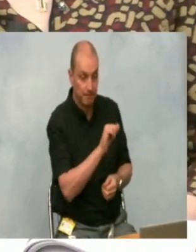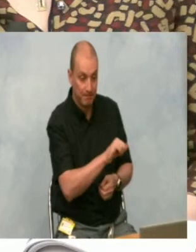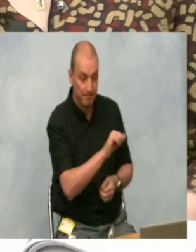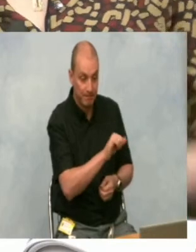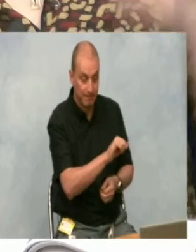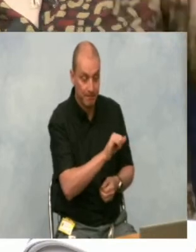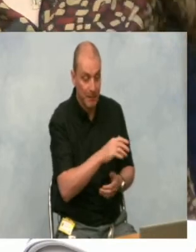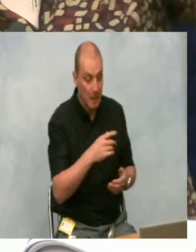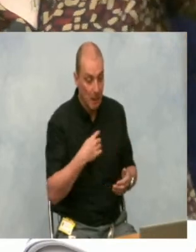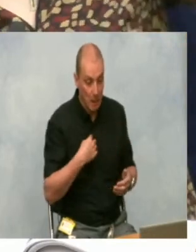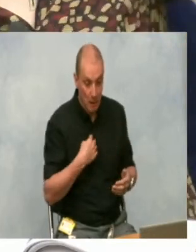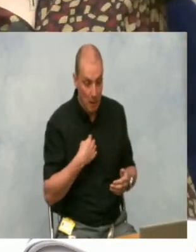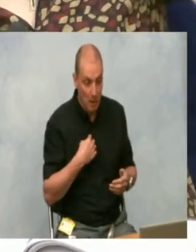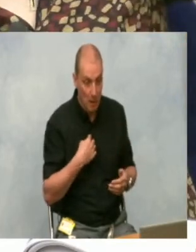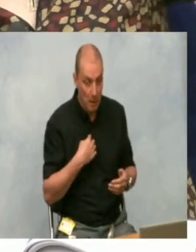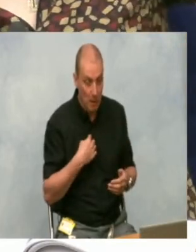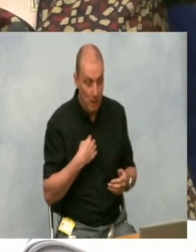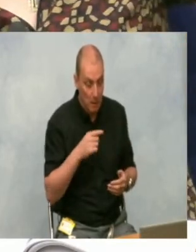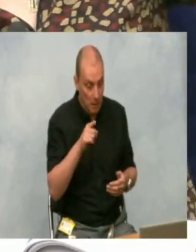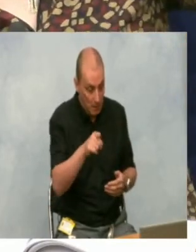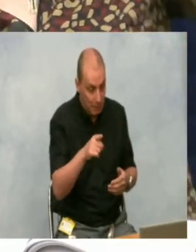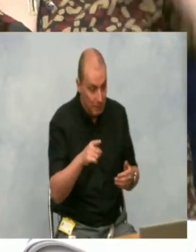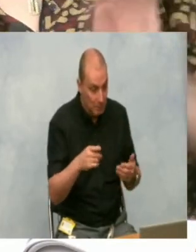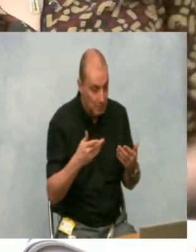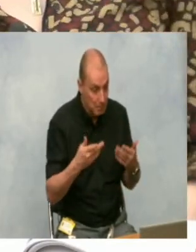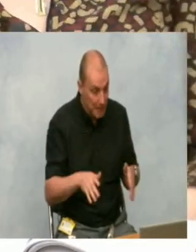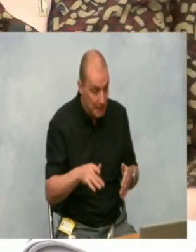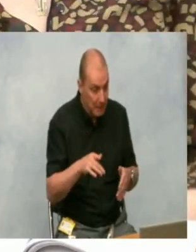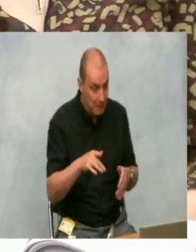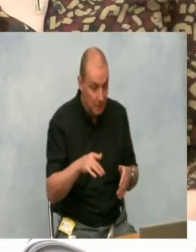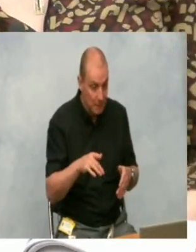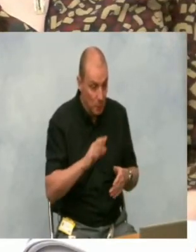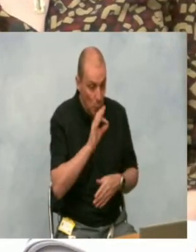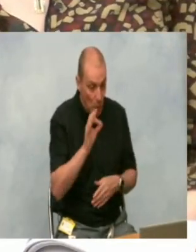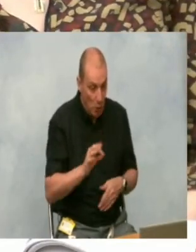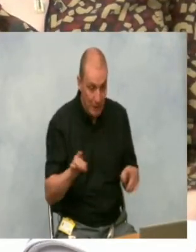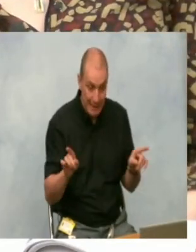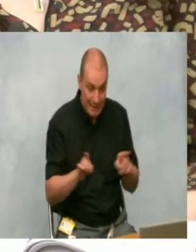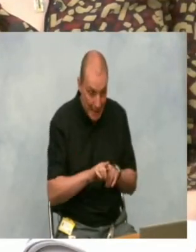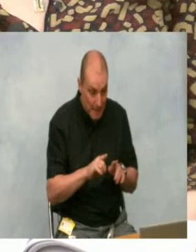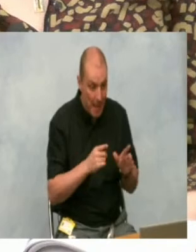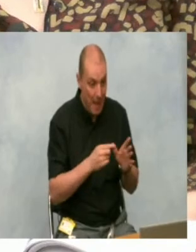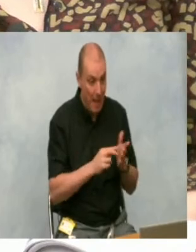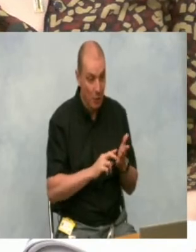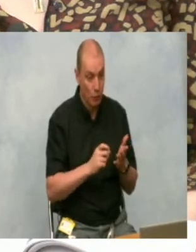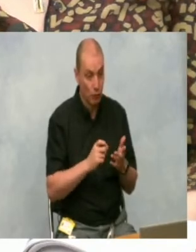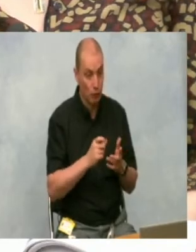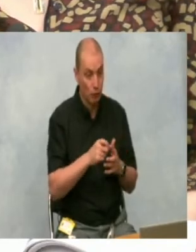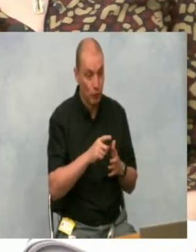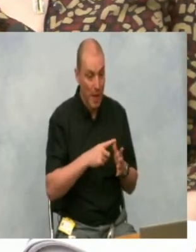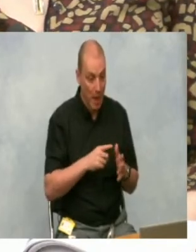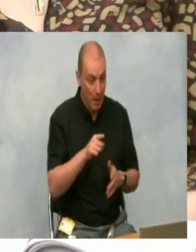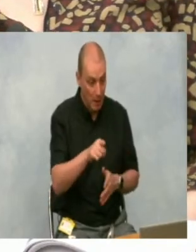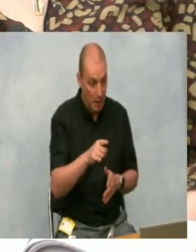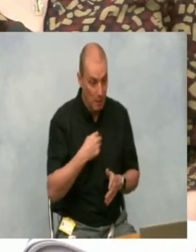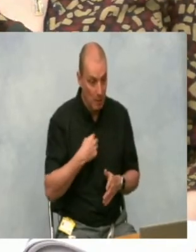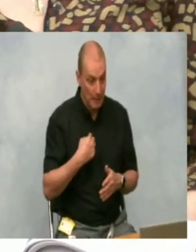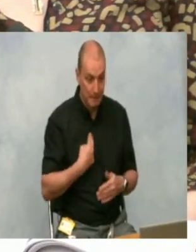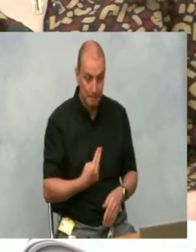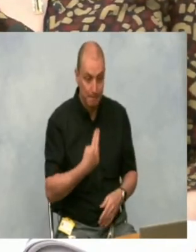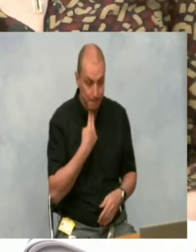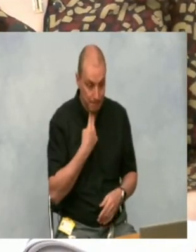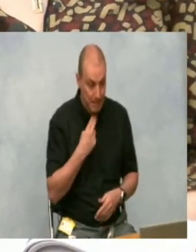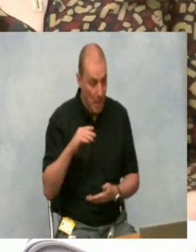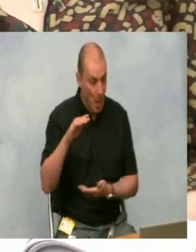response to Andrea's first question, I was disappointed with the figure. But you have to. I'm accepting